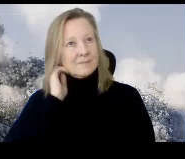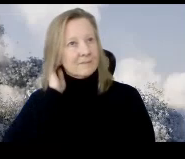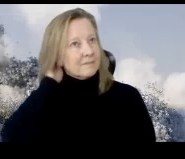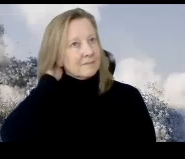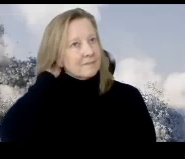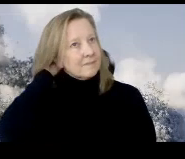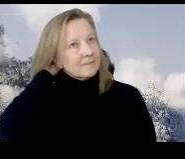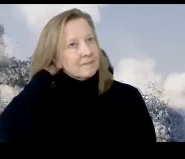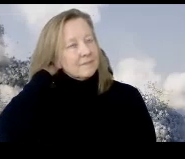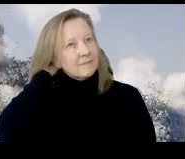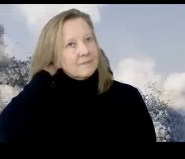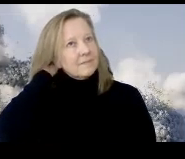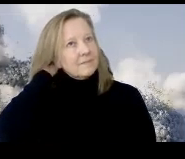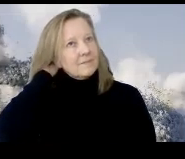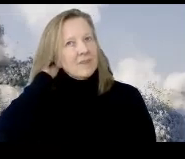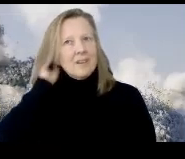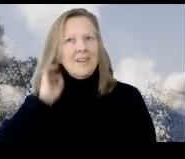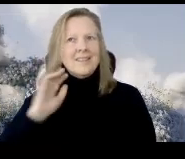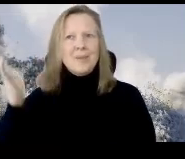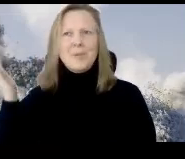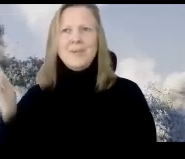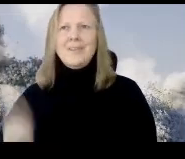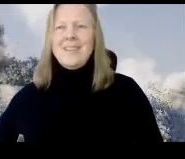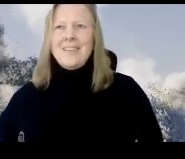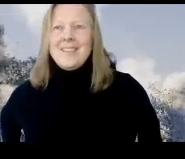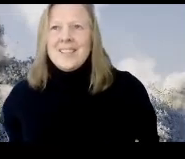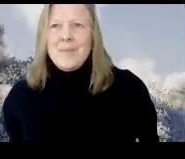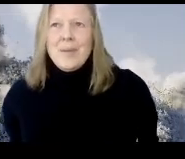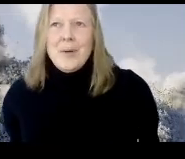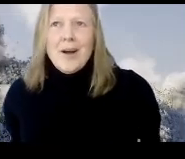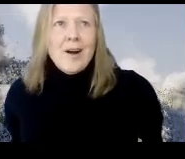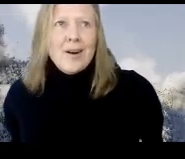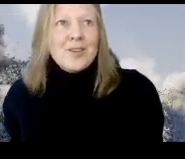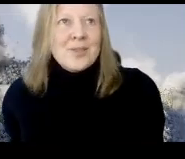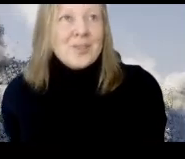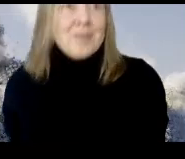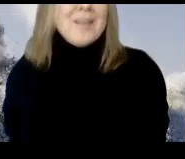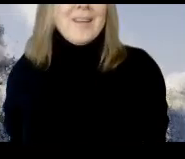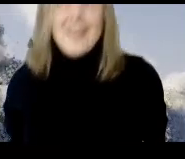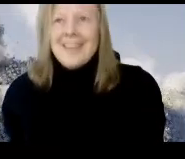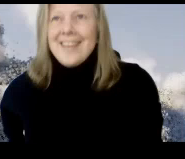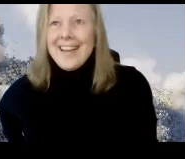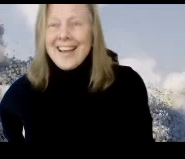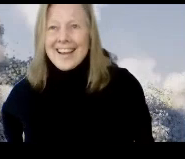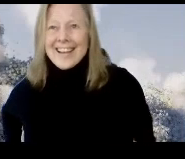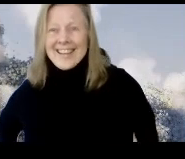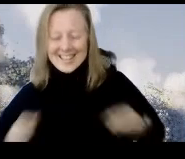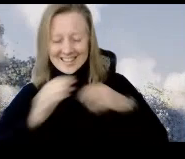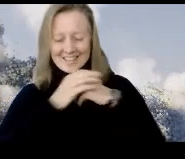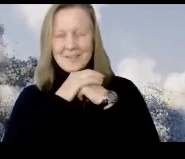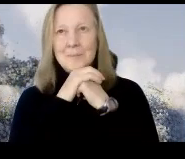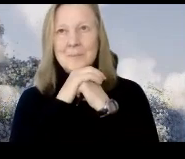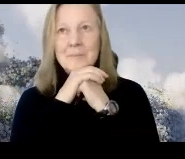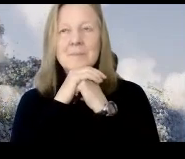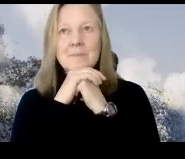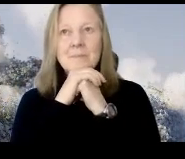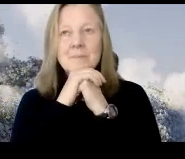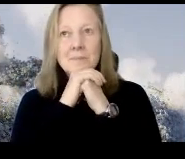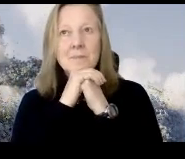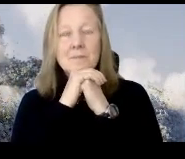just some random academic Yes. IELTS situation Something that like you wouldn't Exactly. cars use or in. something. So my another question is,